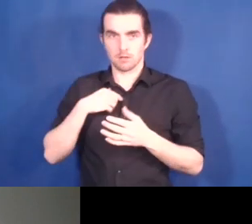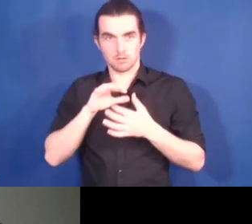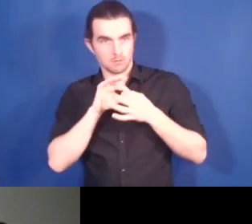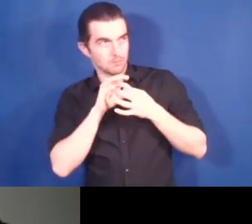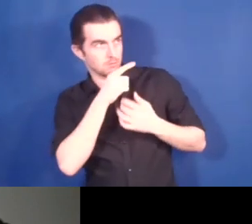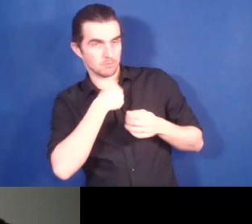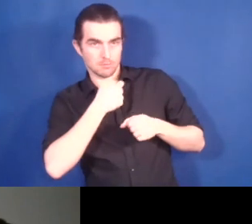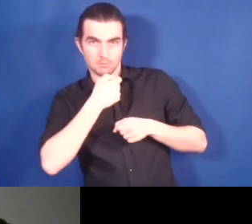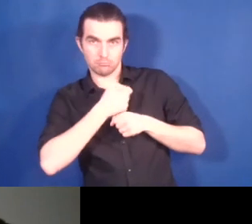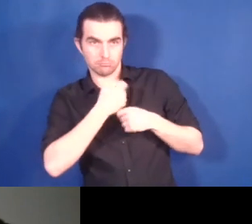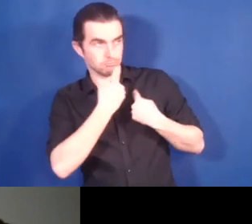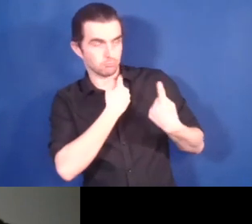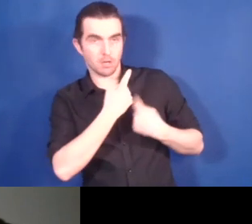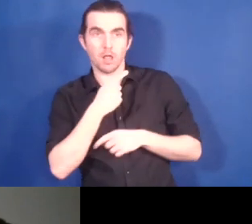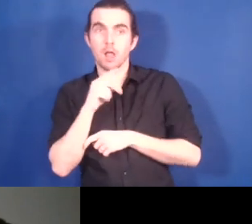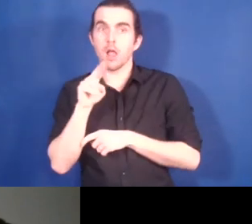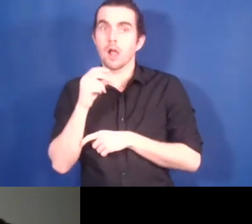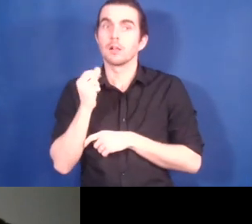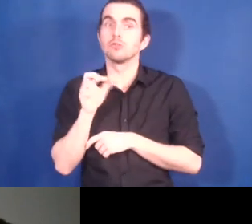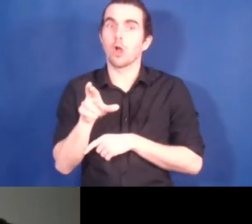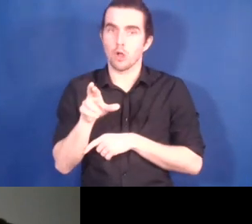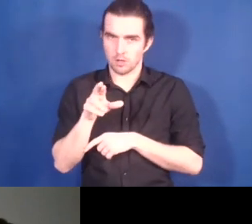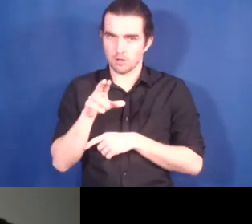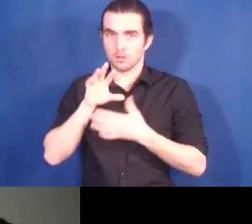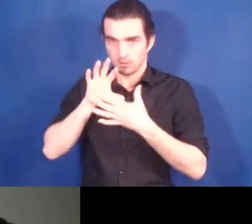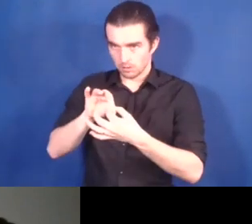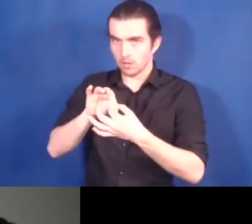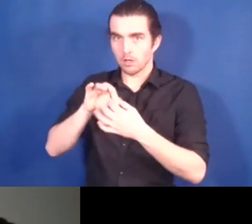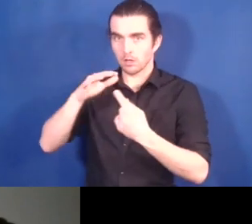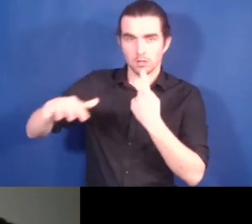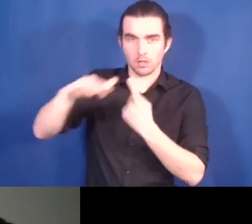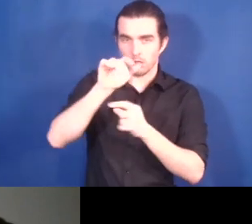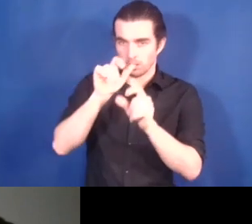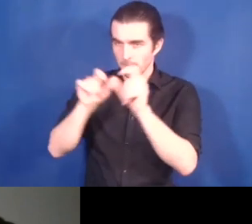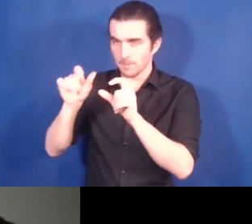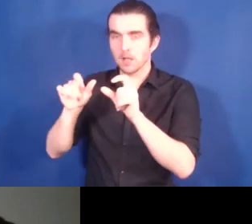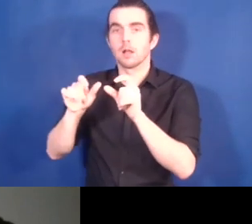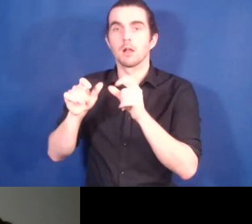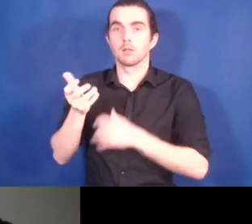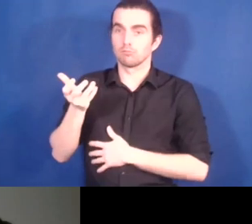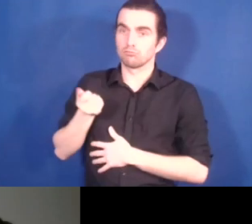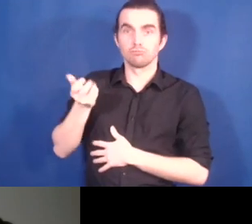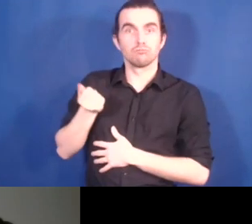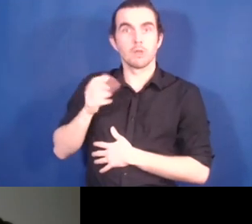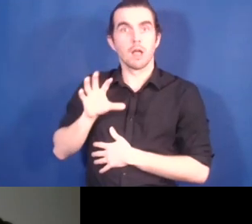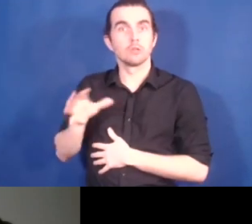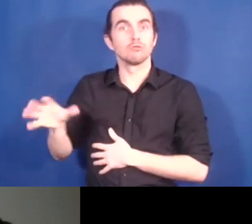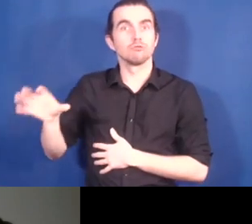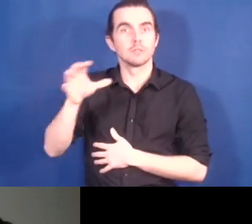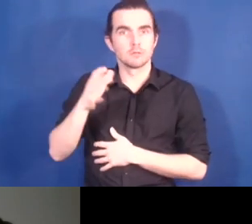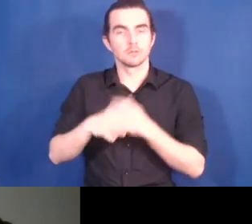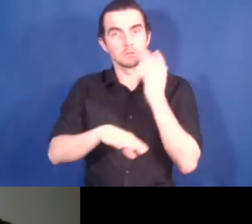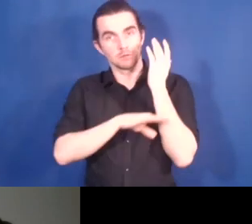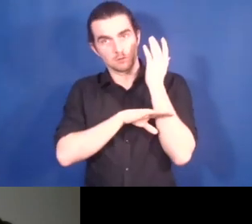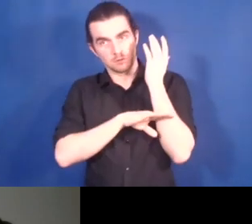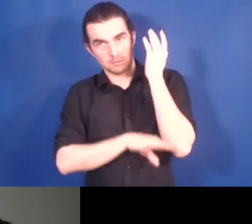countries, which I have visited on behalf of UNHCR, is so much more welcoming. I still remember it being in Difa, which is in southeast